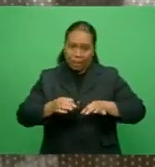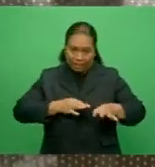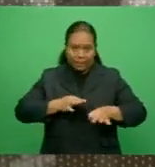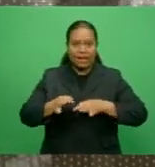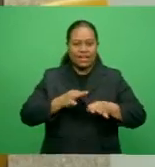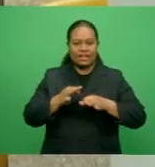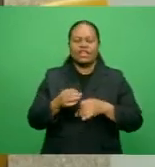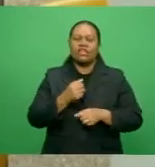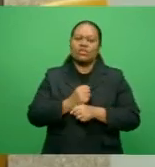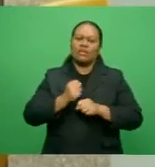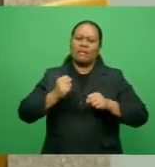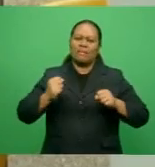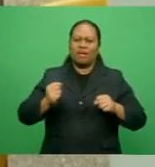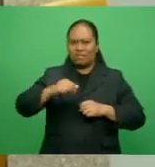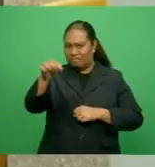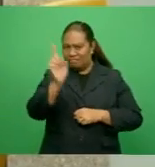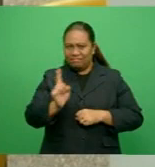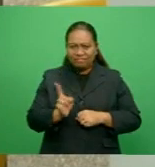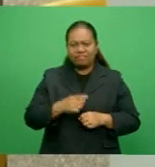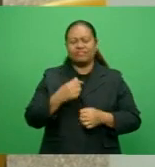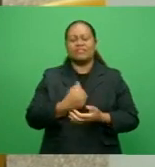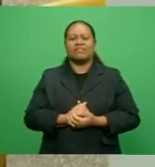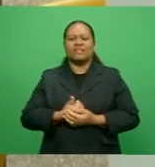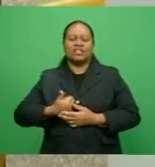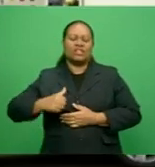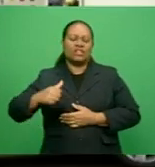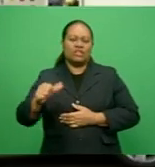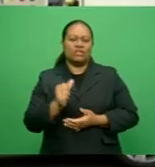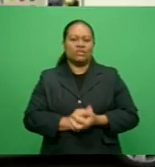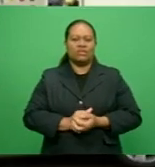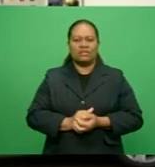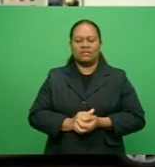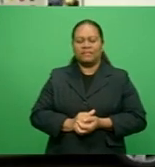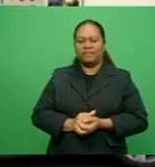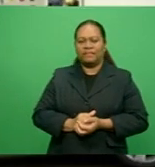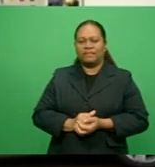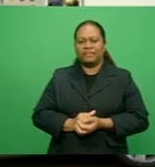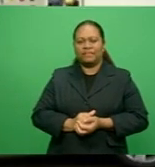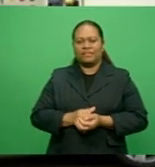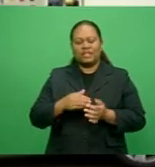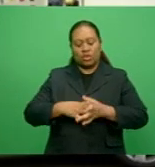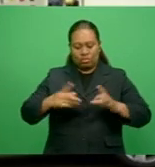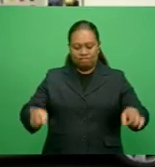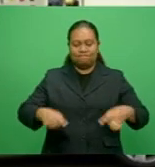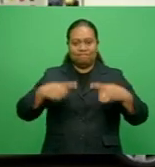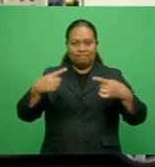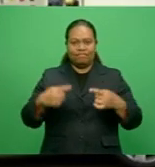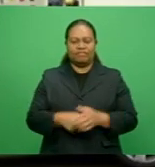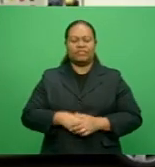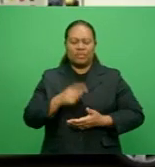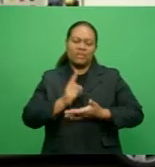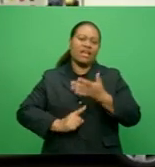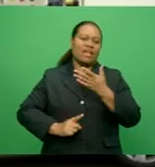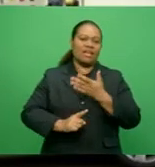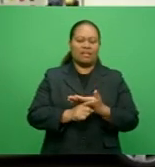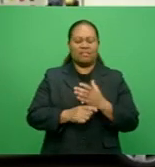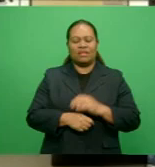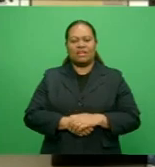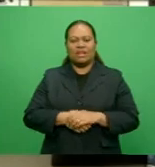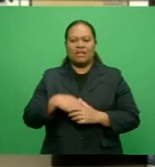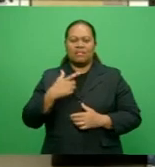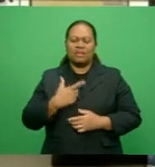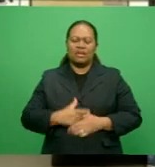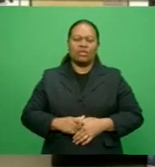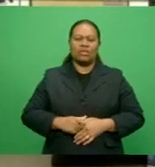into the power sector and renewables, where margins are relatively low. Competition is likely to intensify, with rival